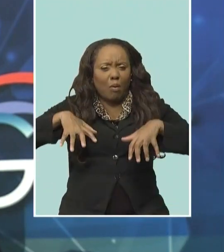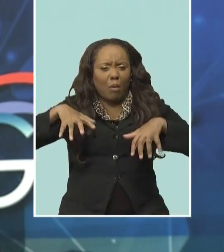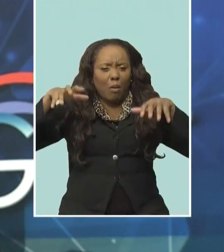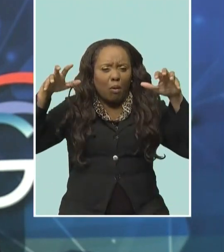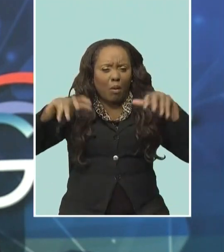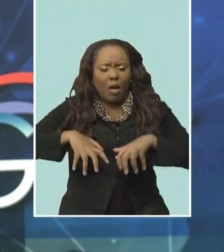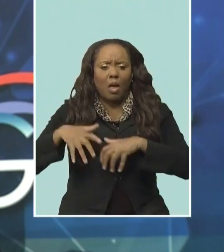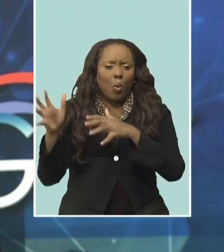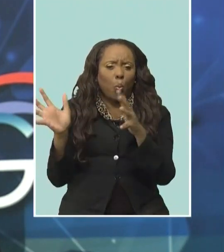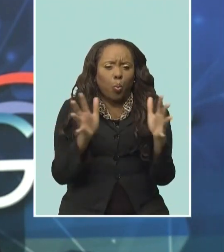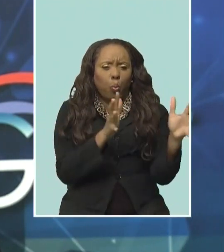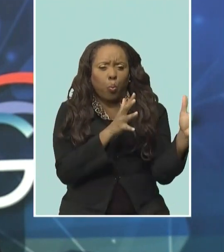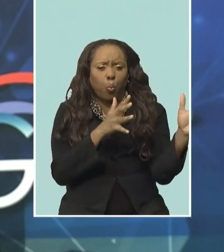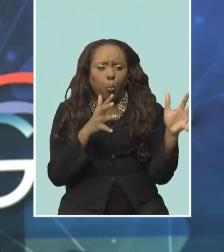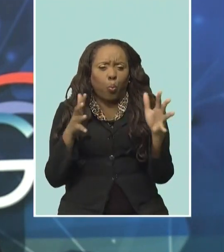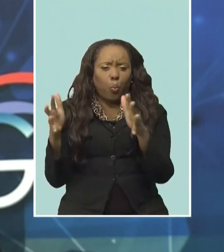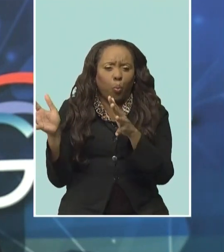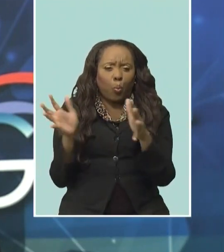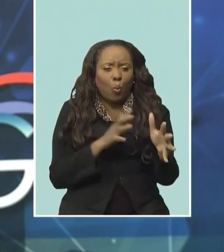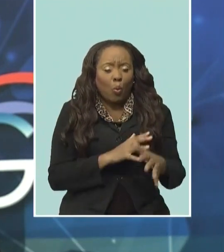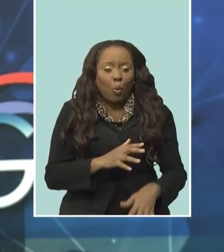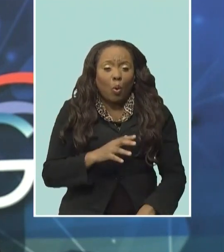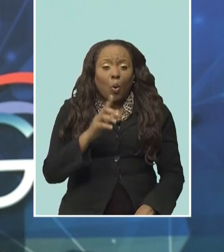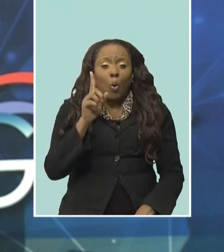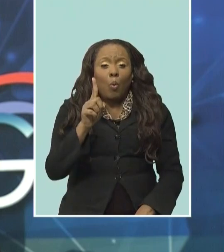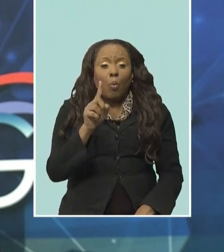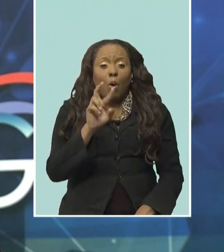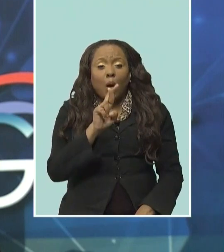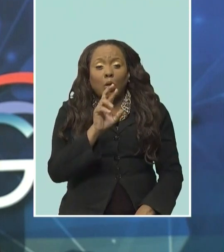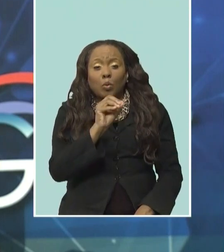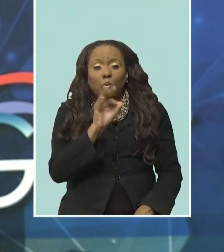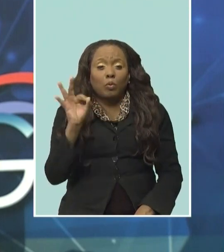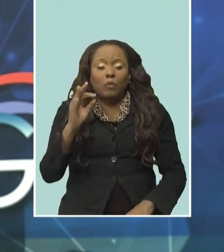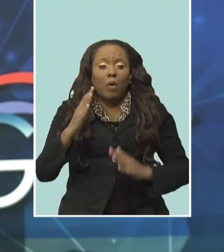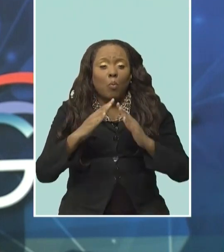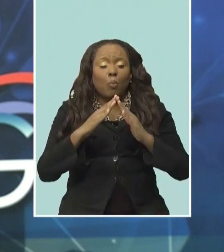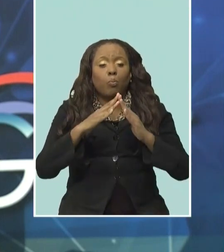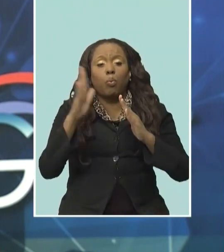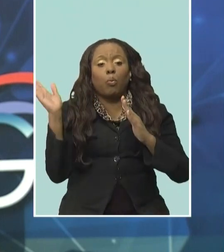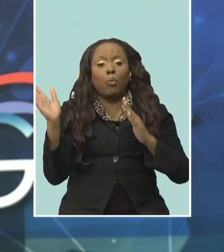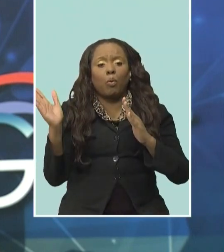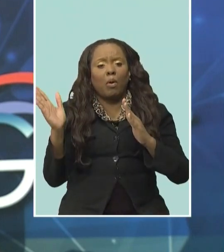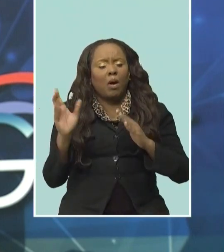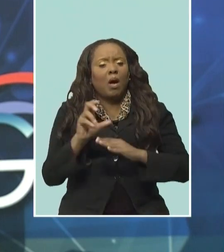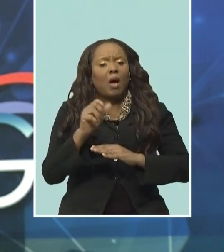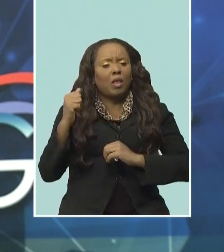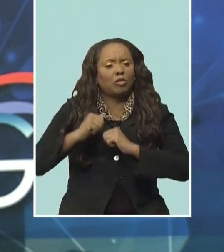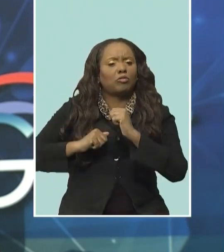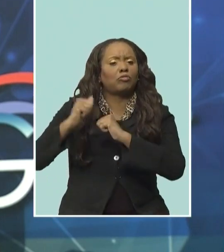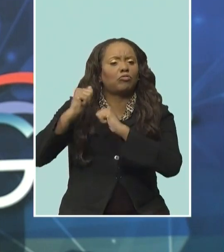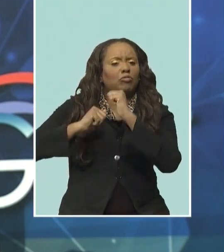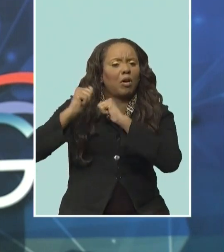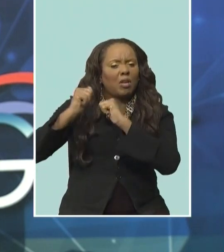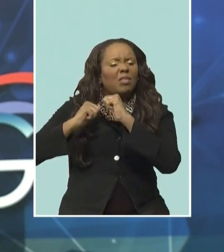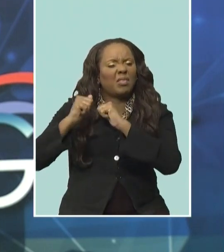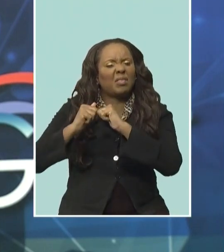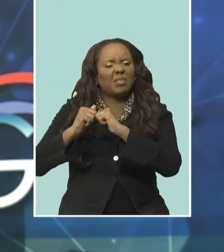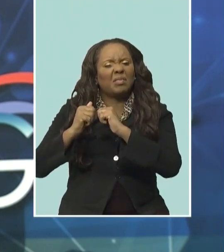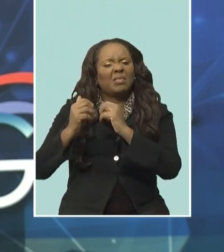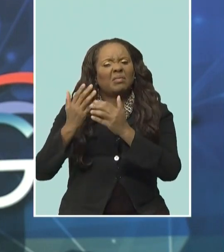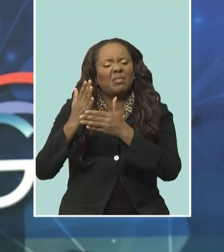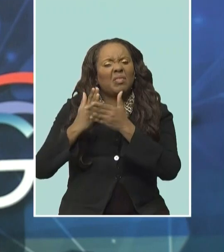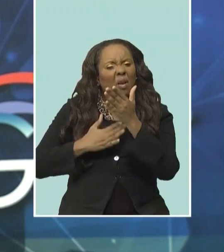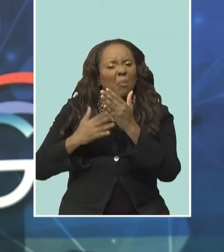some areas, wind gusts that ripped off at least one roof and battered other structures, and a surging surf